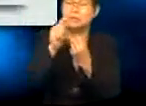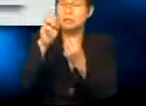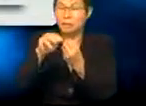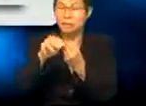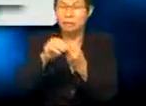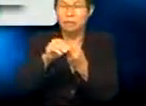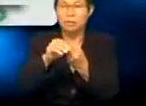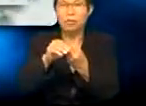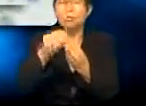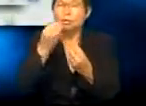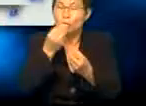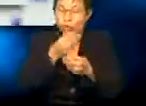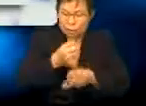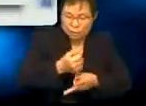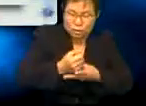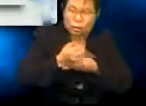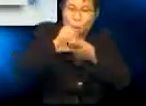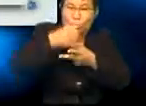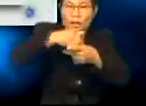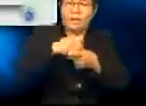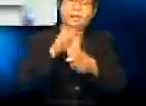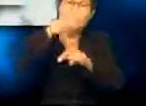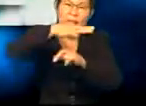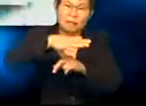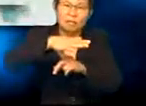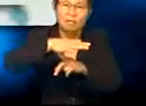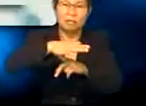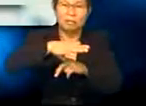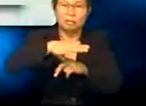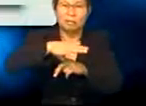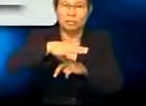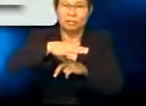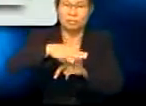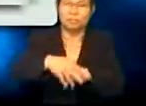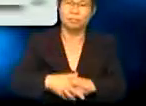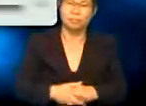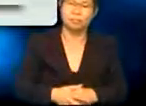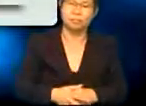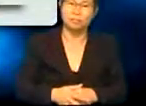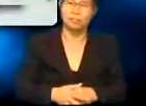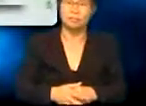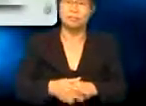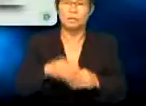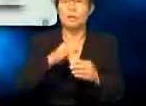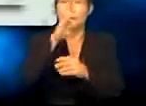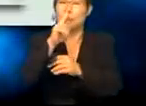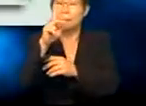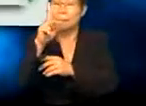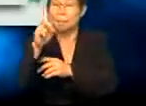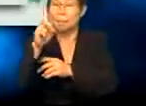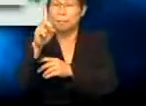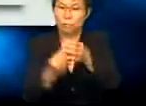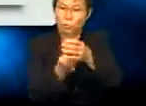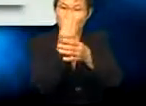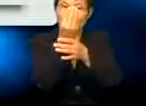both, food is stored in leaves instead of in the underground stem. Its buds grow in